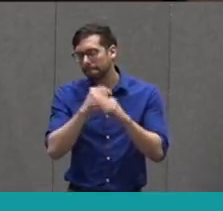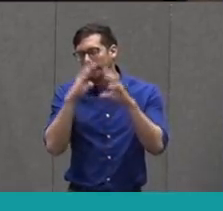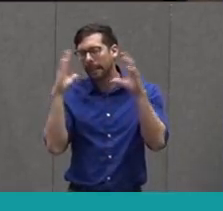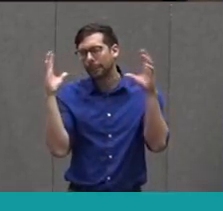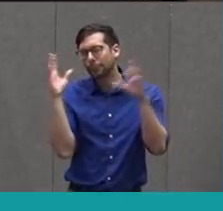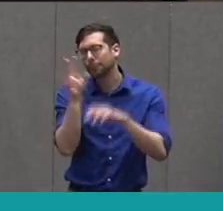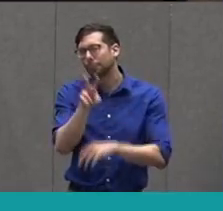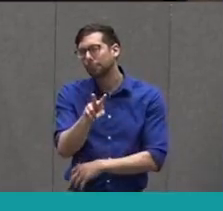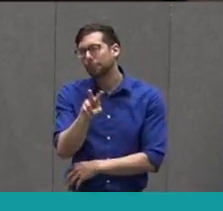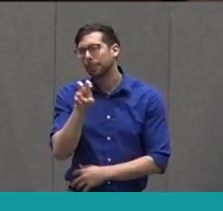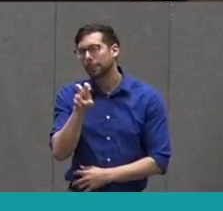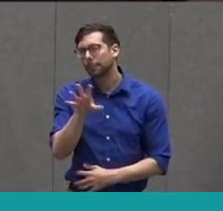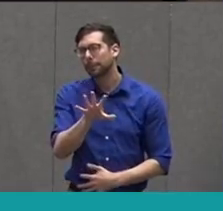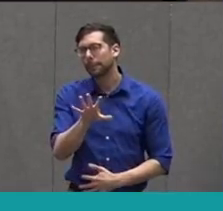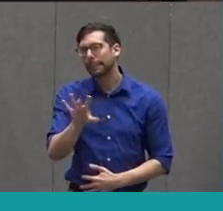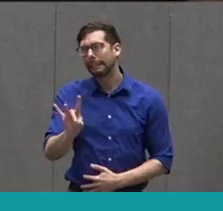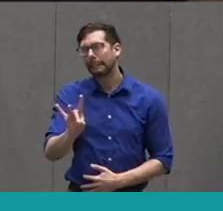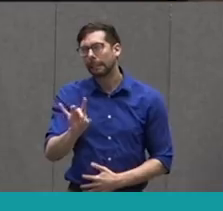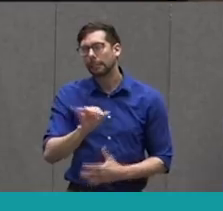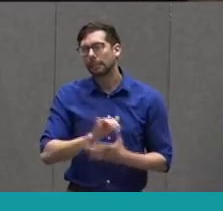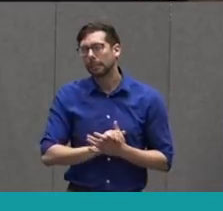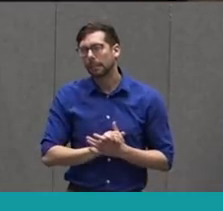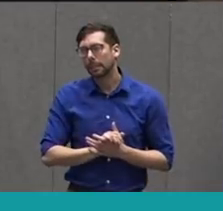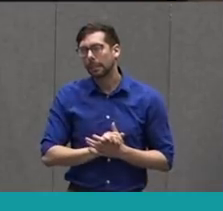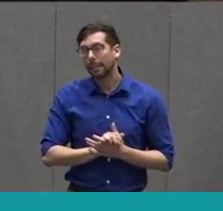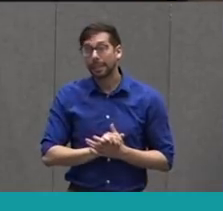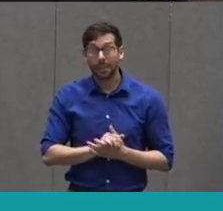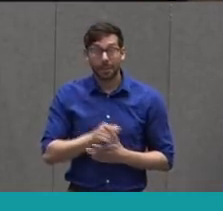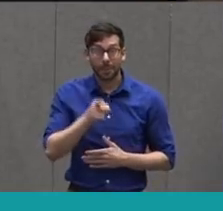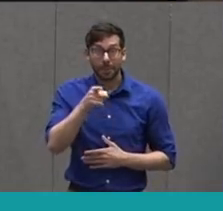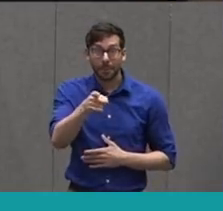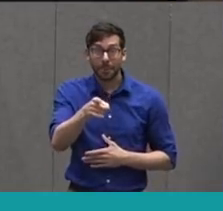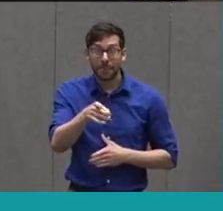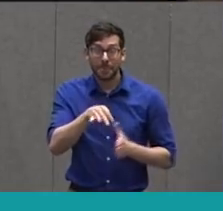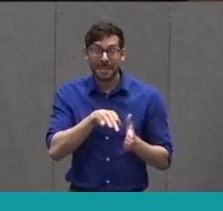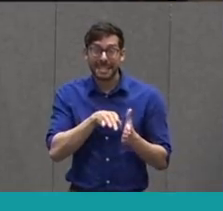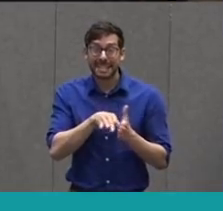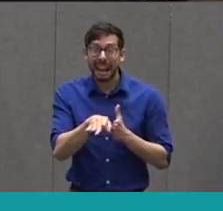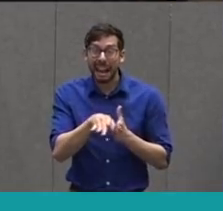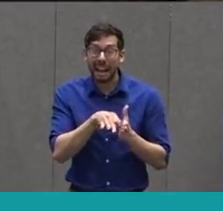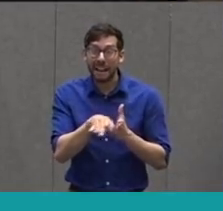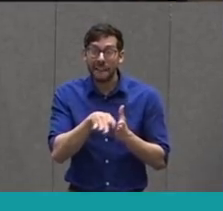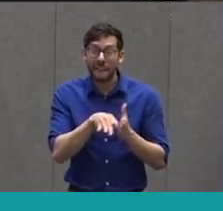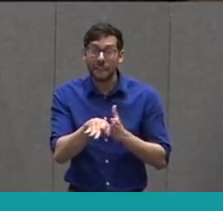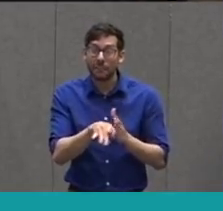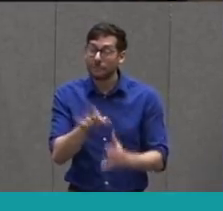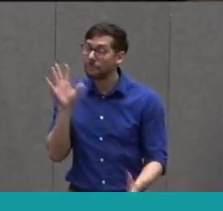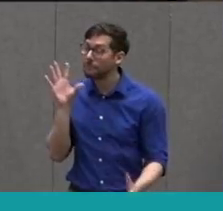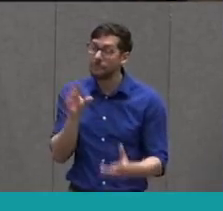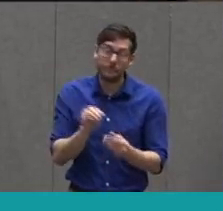258, could you count 258 things at your house?